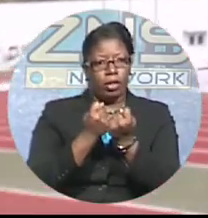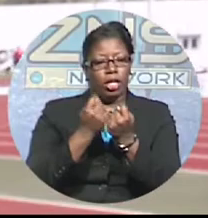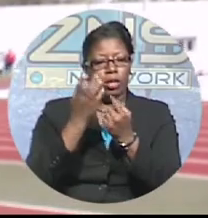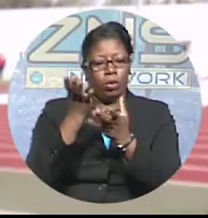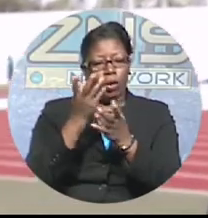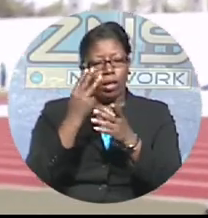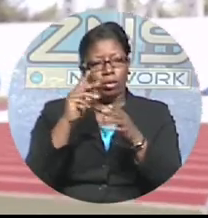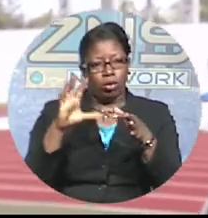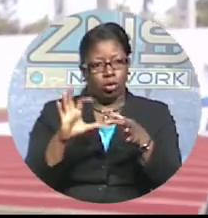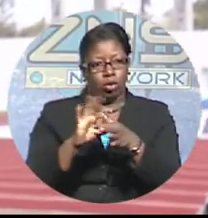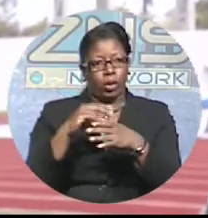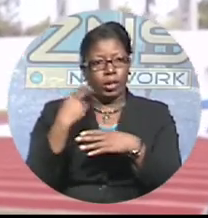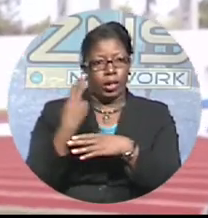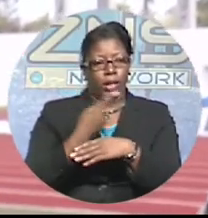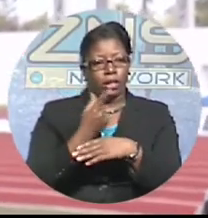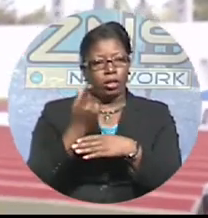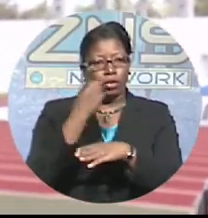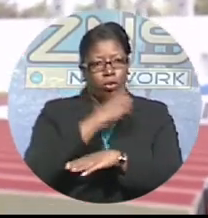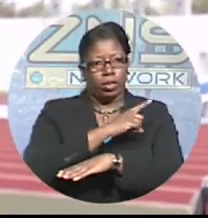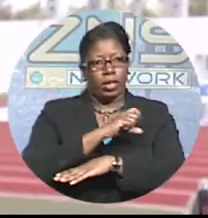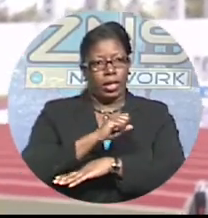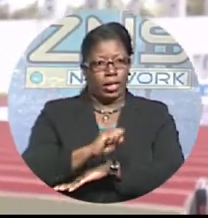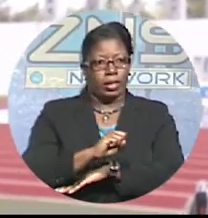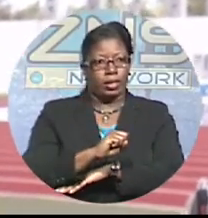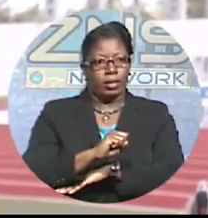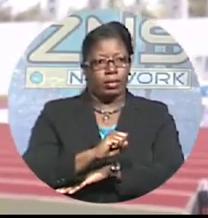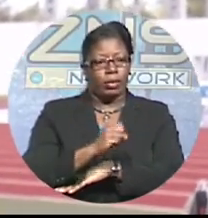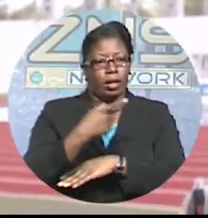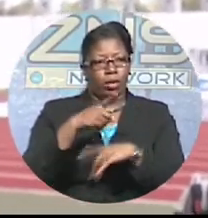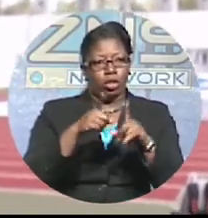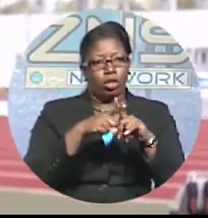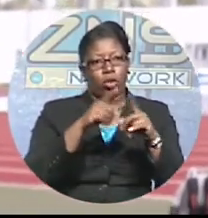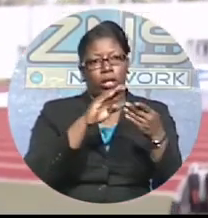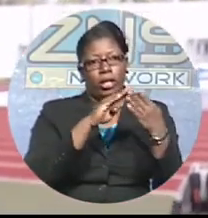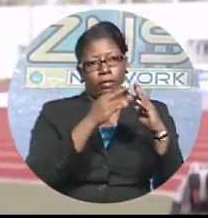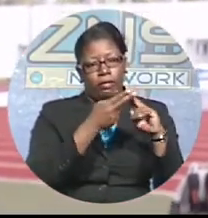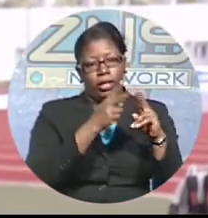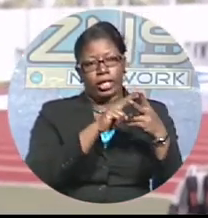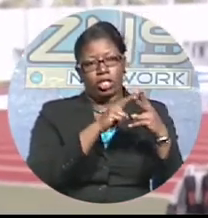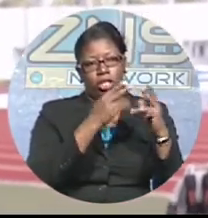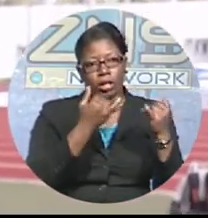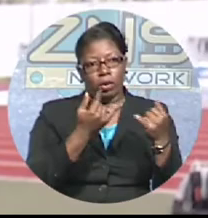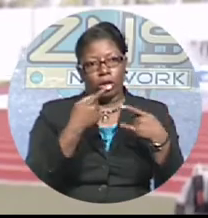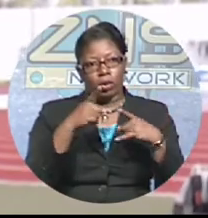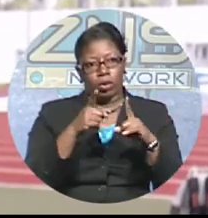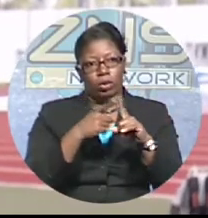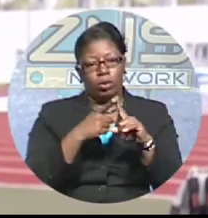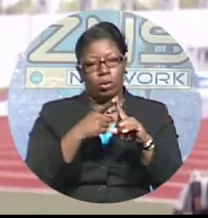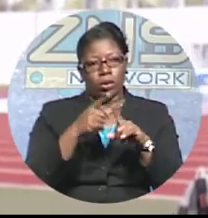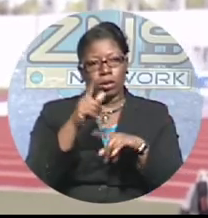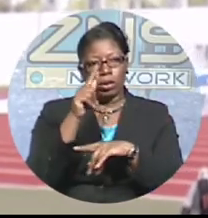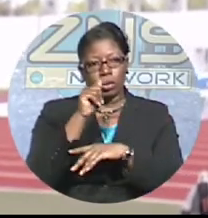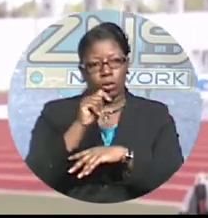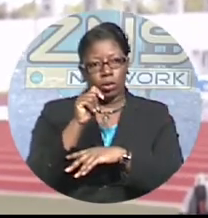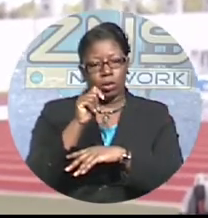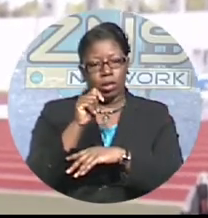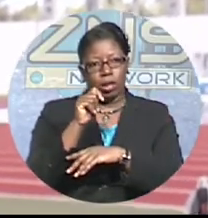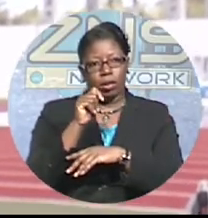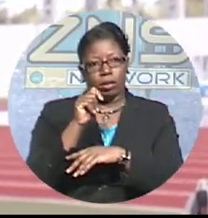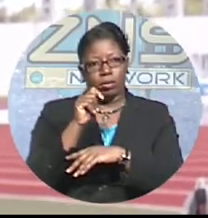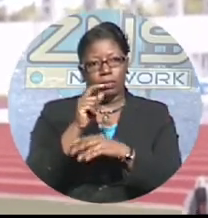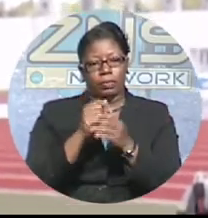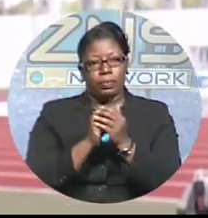within the next several days and heading on out to the village. We expect to arrive on Thursday as a team, as a unit, like any other